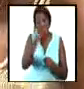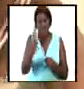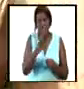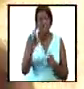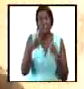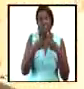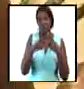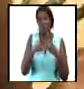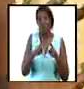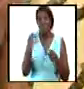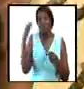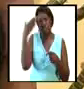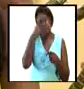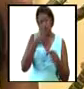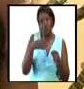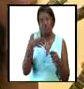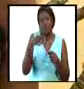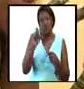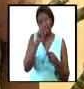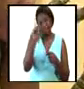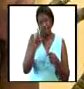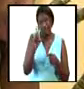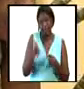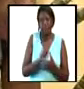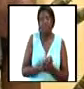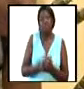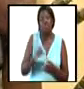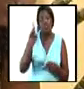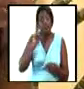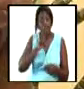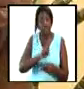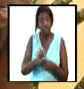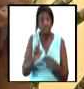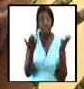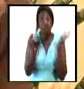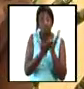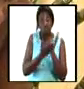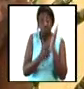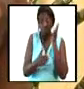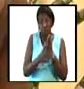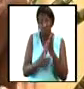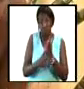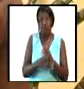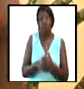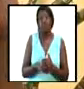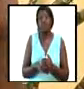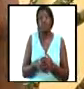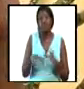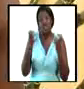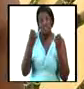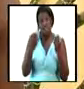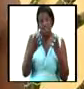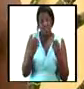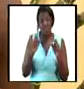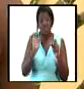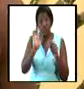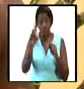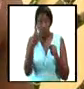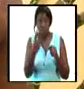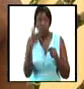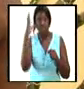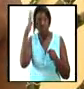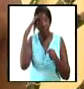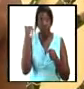questions. Look, Liz, let's get something straight here first. With schoolwork, you know, a lot is in the attitude, and you have